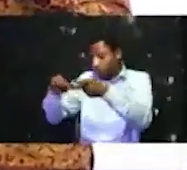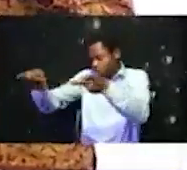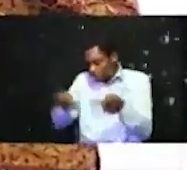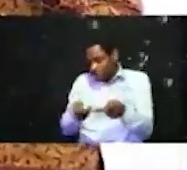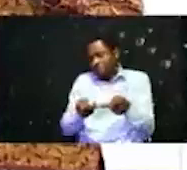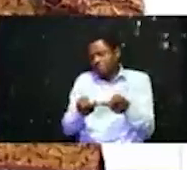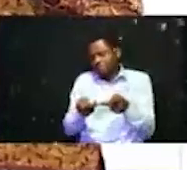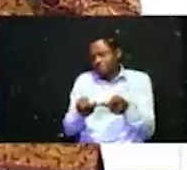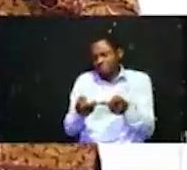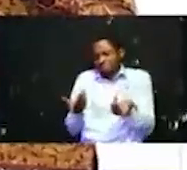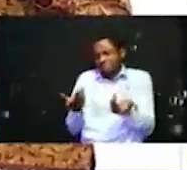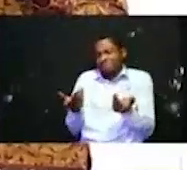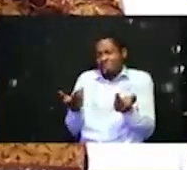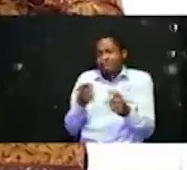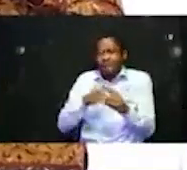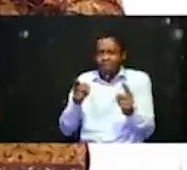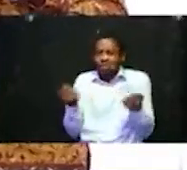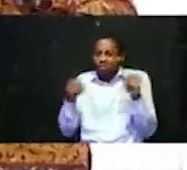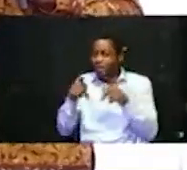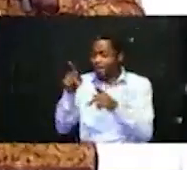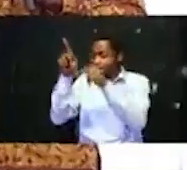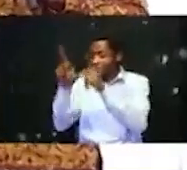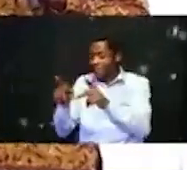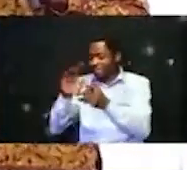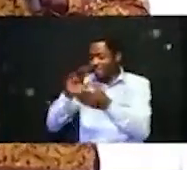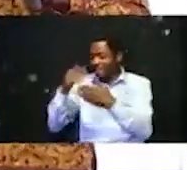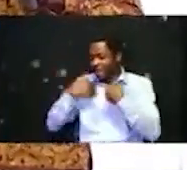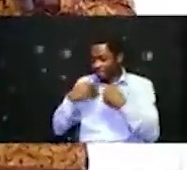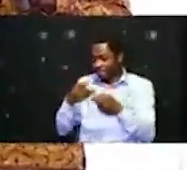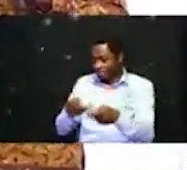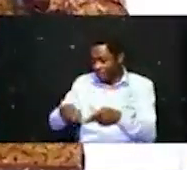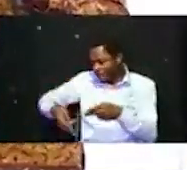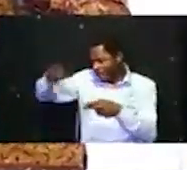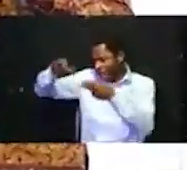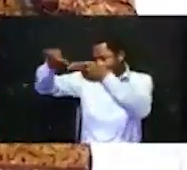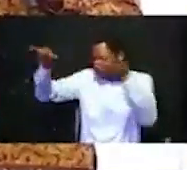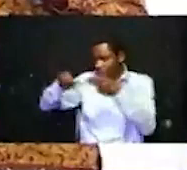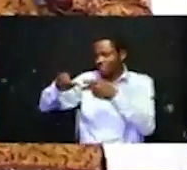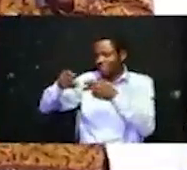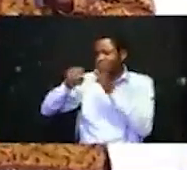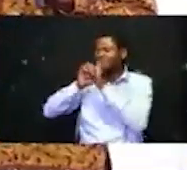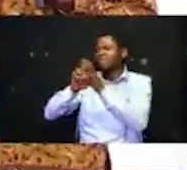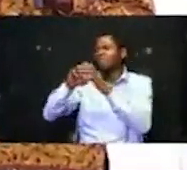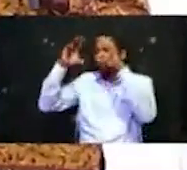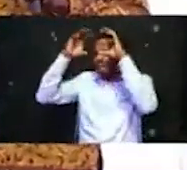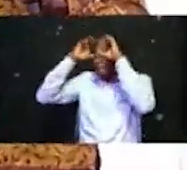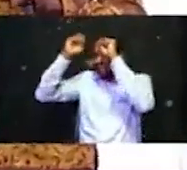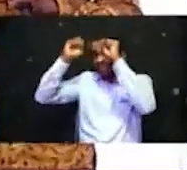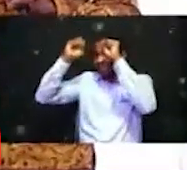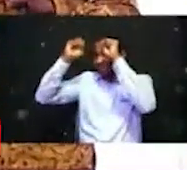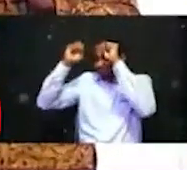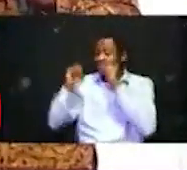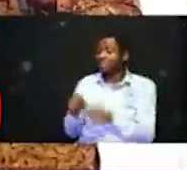But when a person occupies a high position, like a president of an organization, and the person does not have a